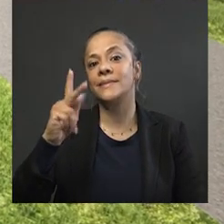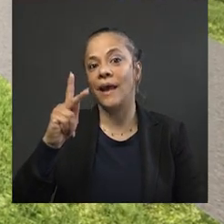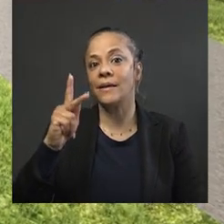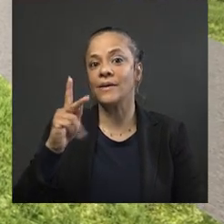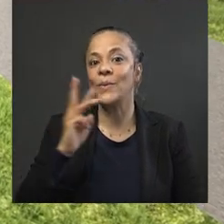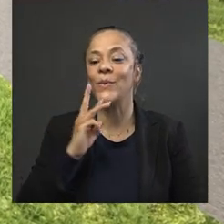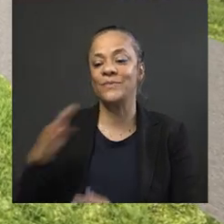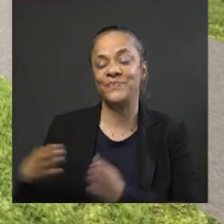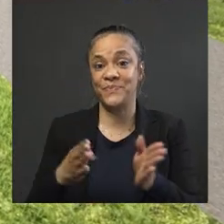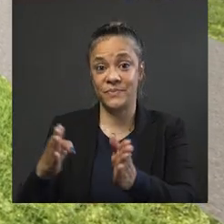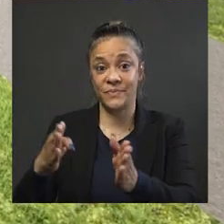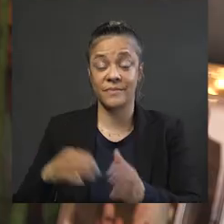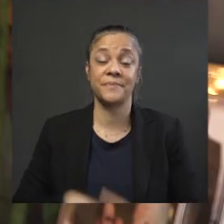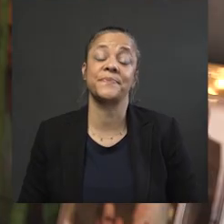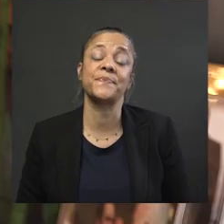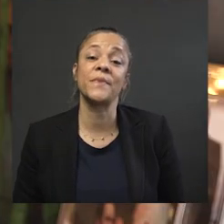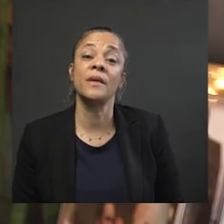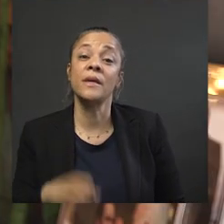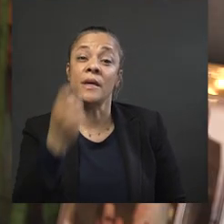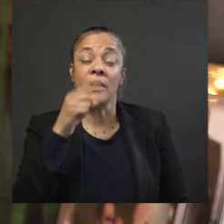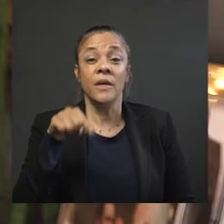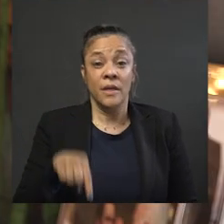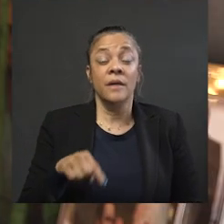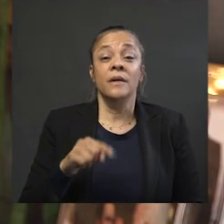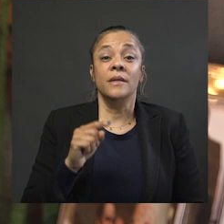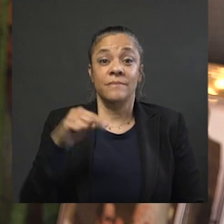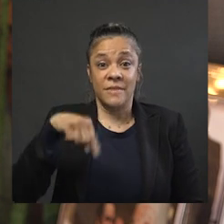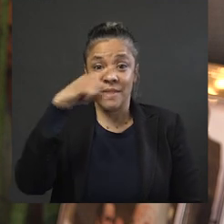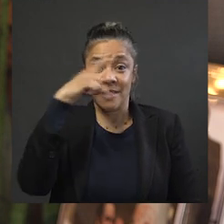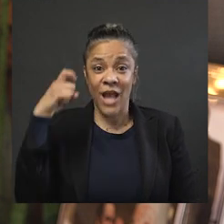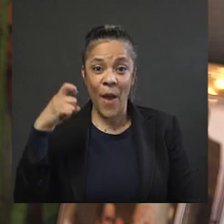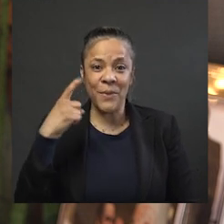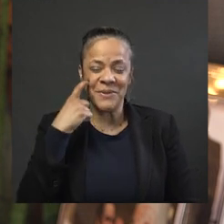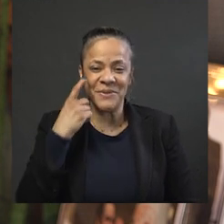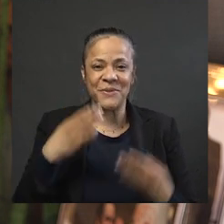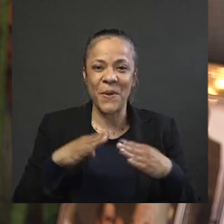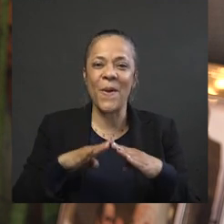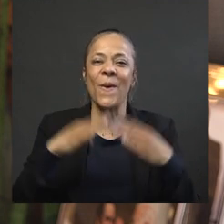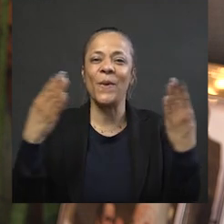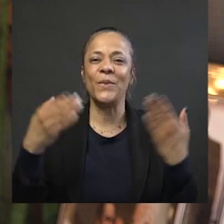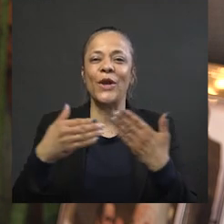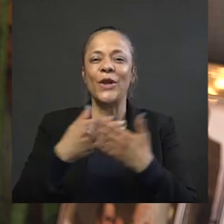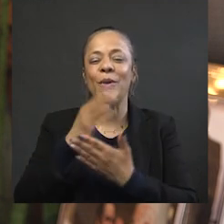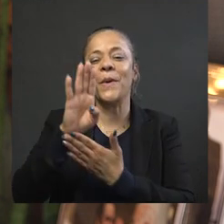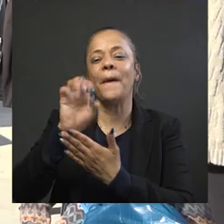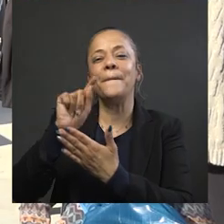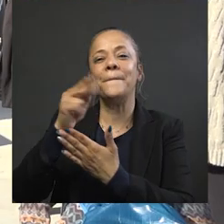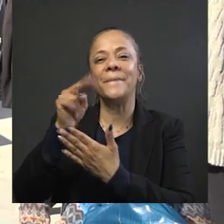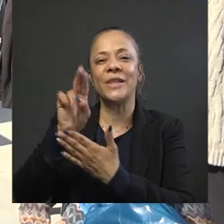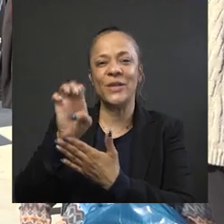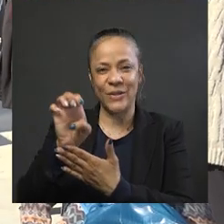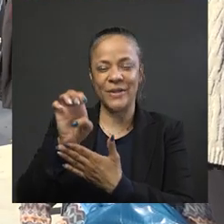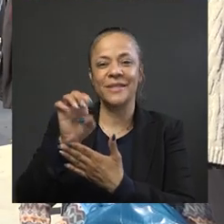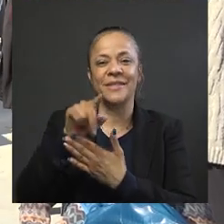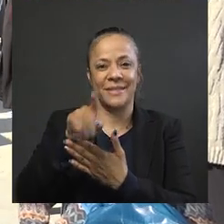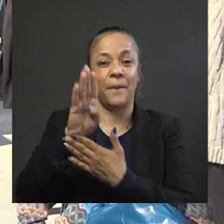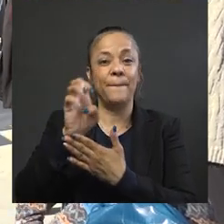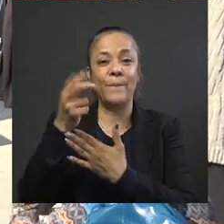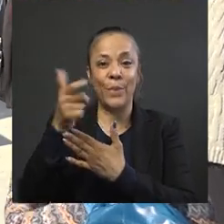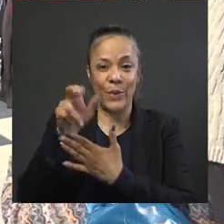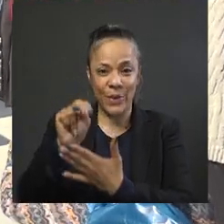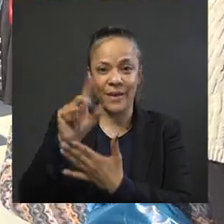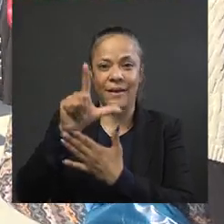River waterfront. This past summer, we built and opened the award-winning Mary McLeod Bethune Park in Bergen Lafayette